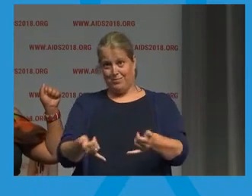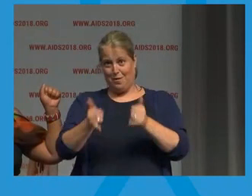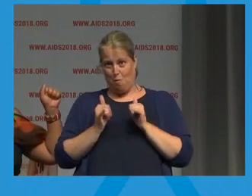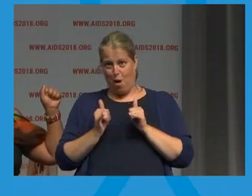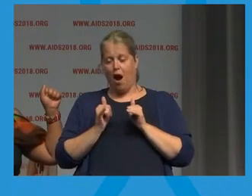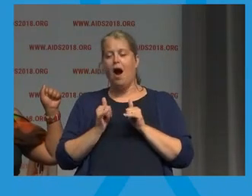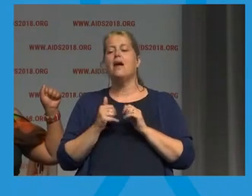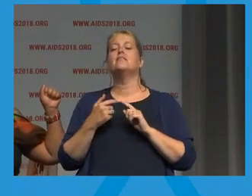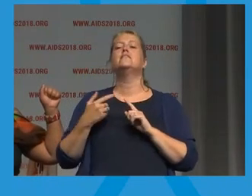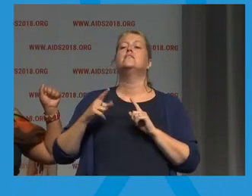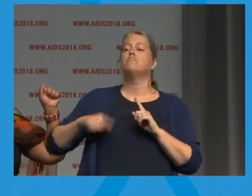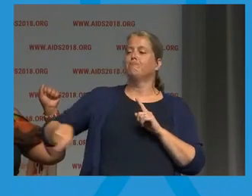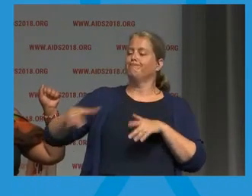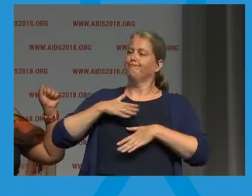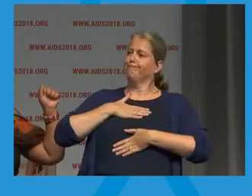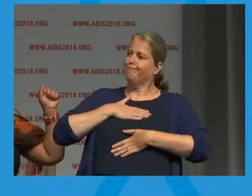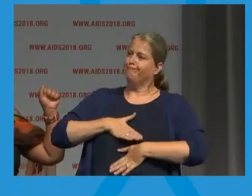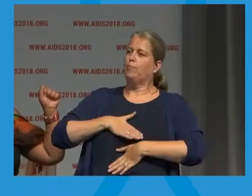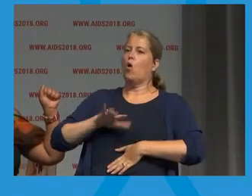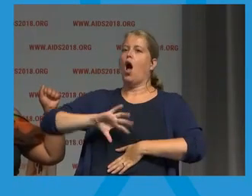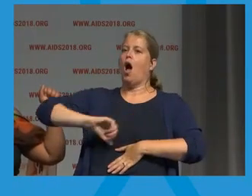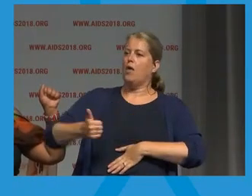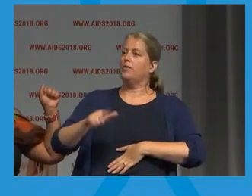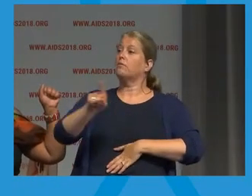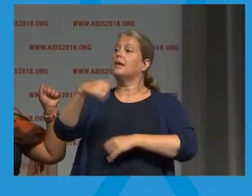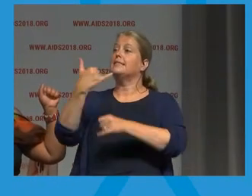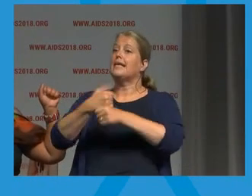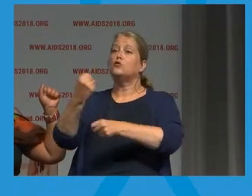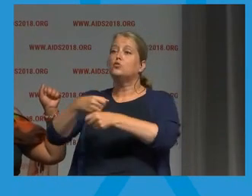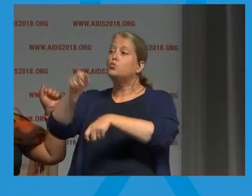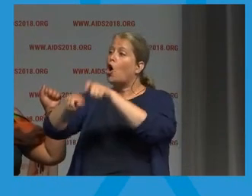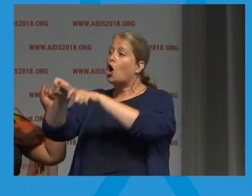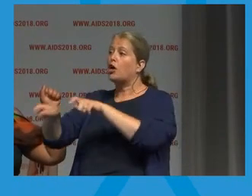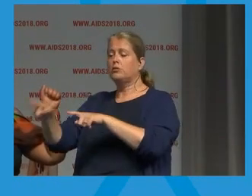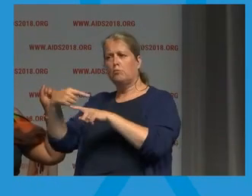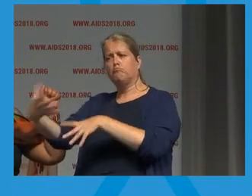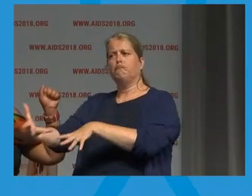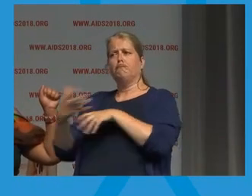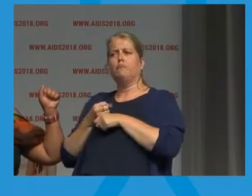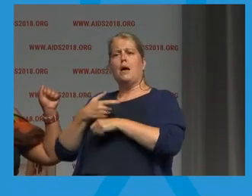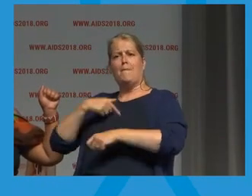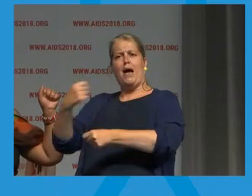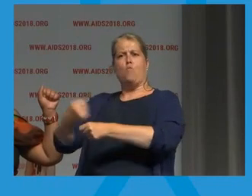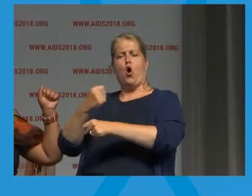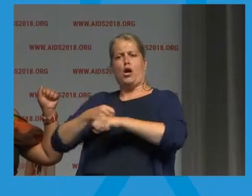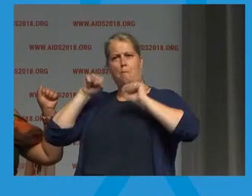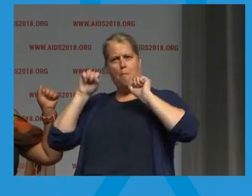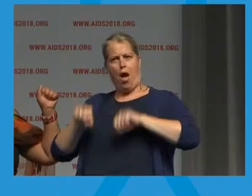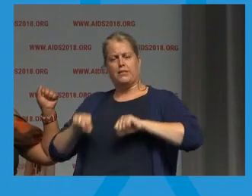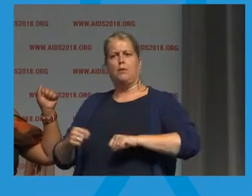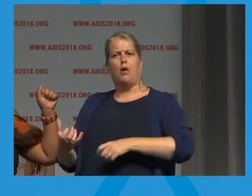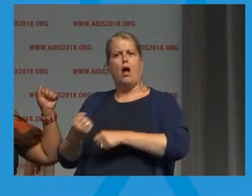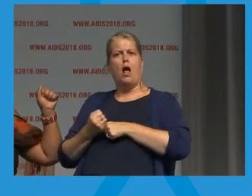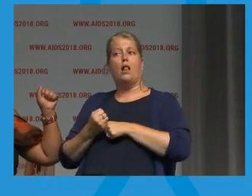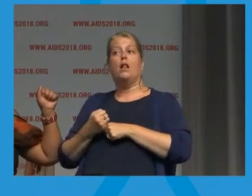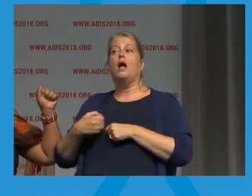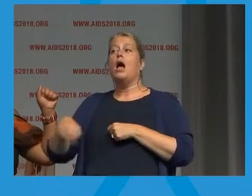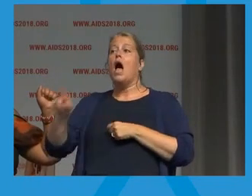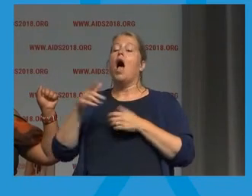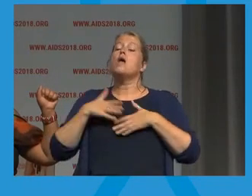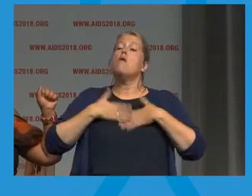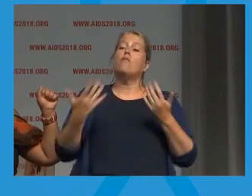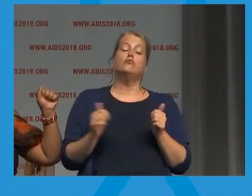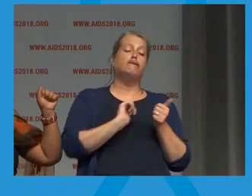other sex workers that make my work possible, and on behalf of all my colleagues and comrades